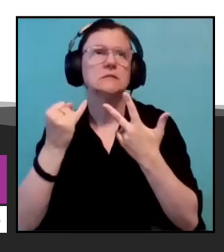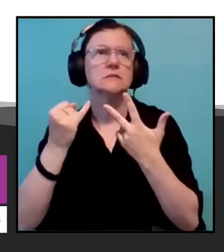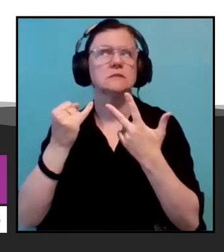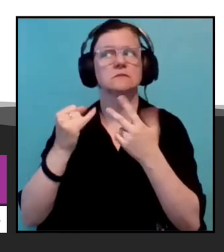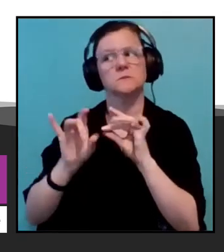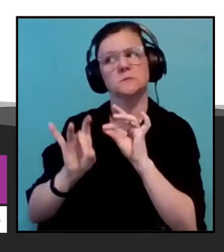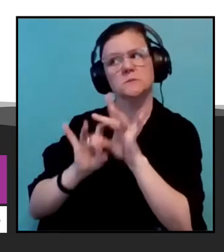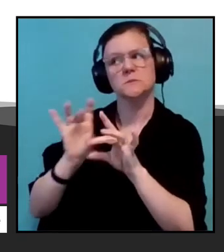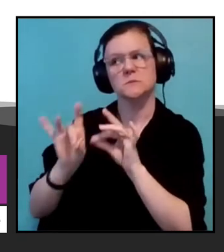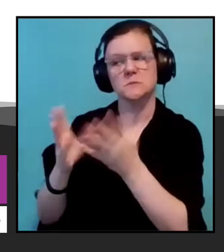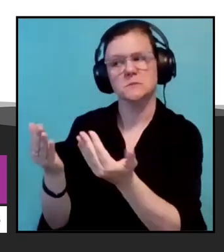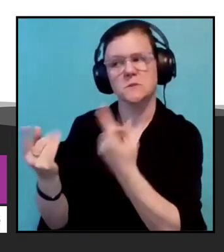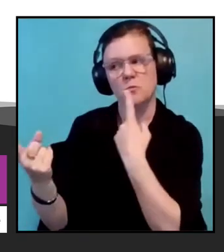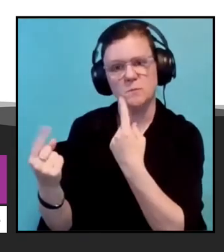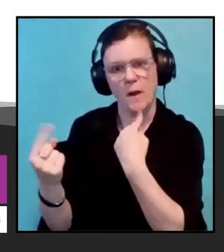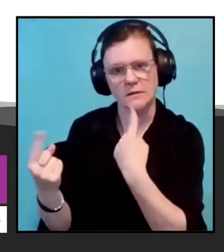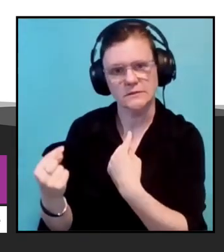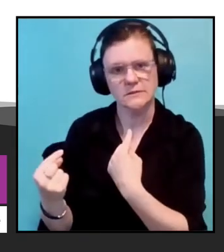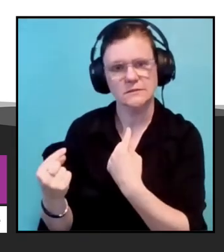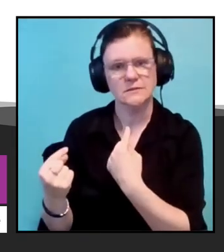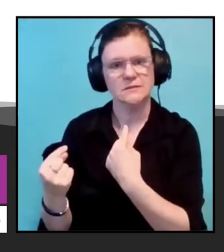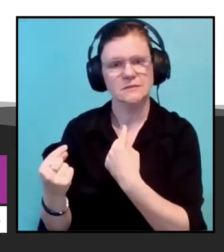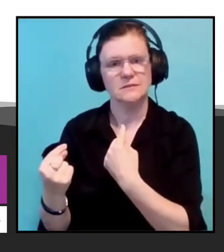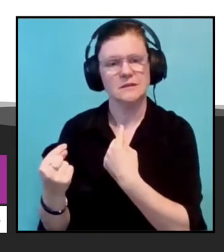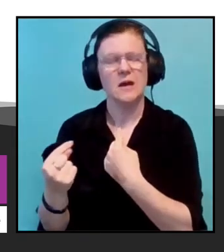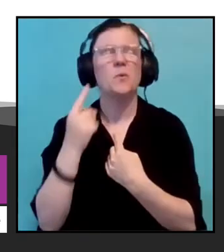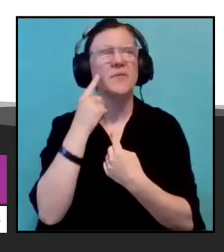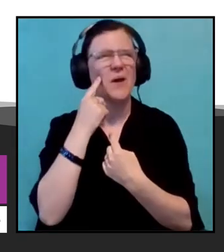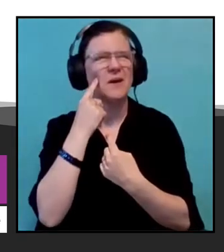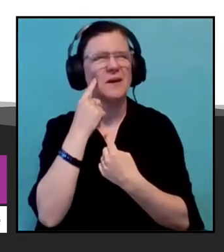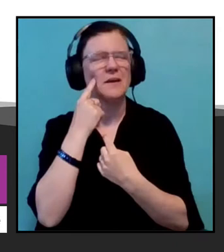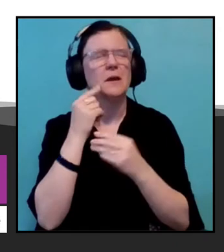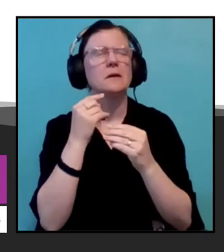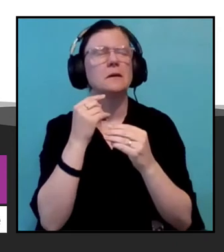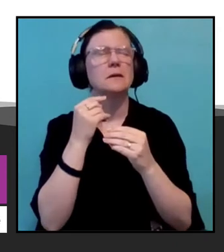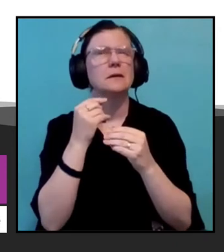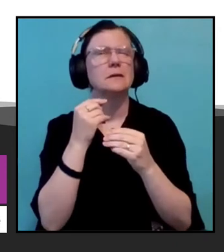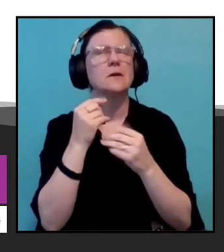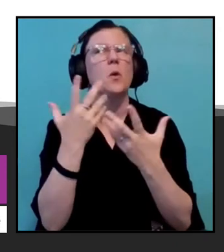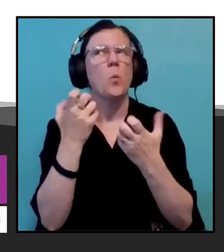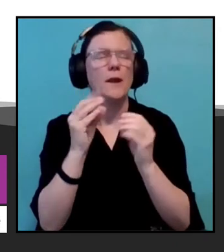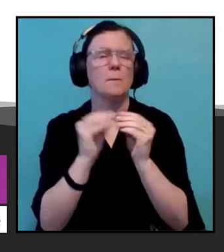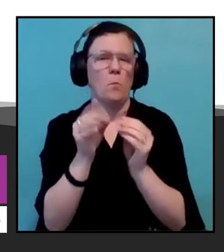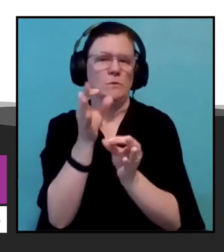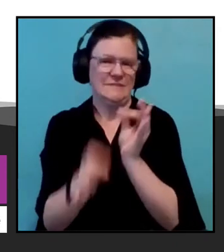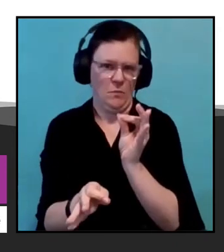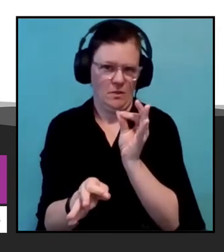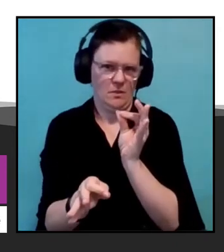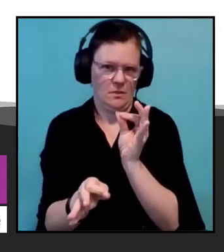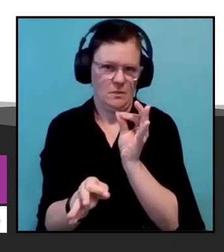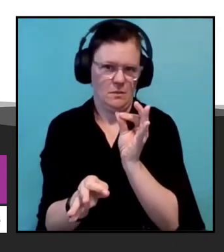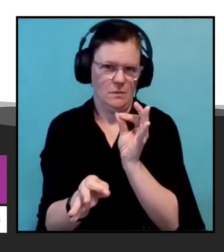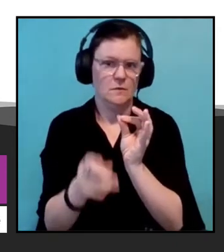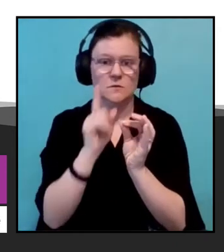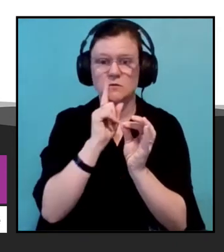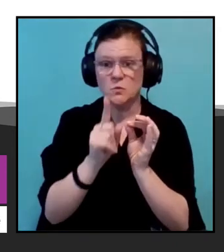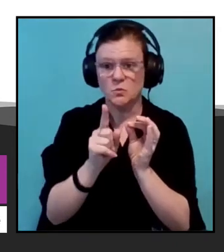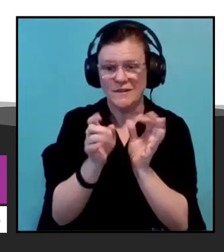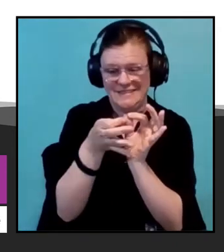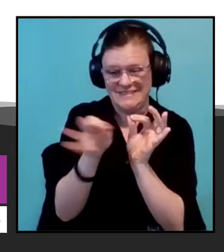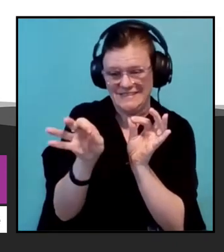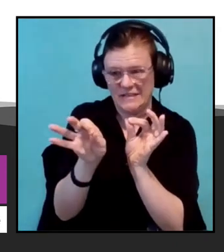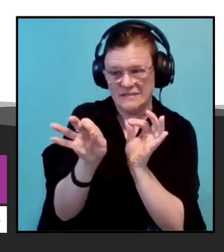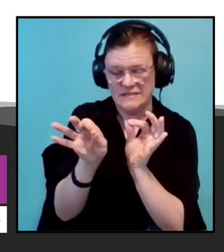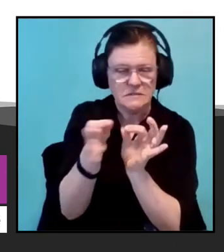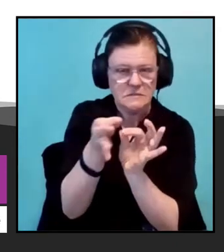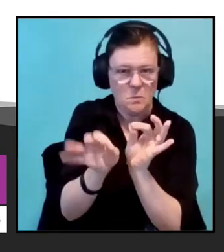to respond to, and realize that, the simpler, the better. So as Jessica said, we chose prompts that were relatable, but